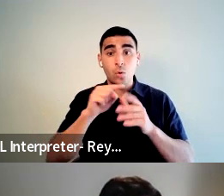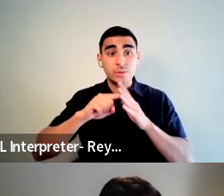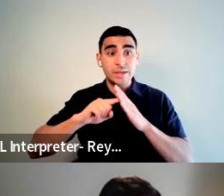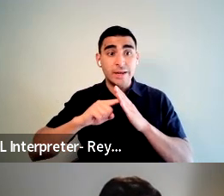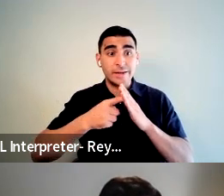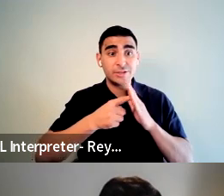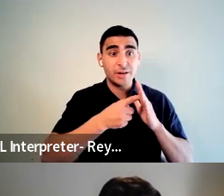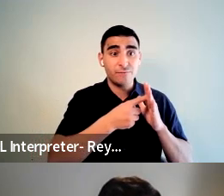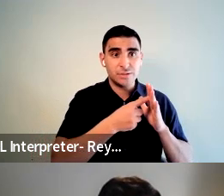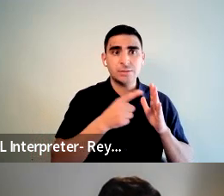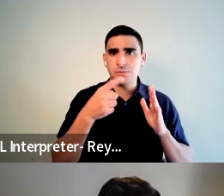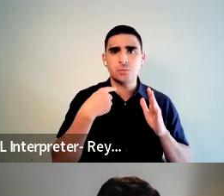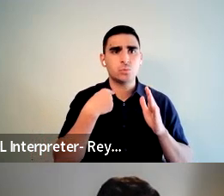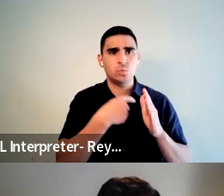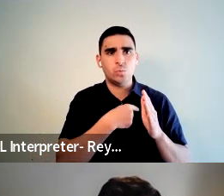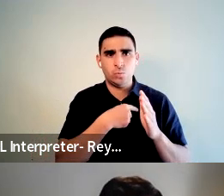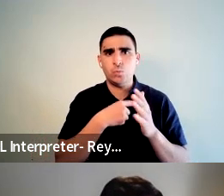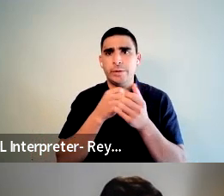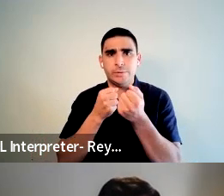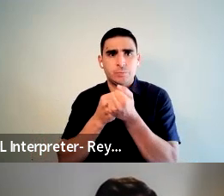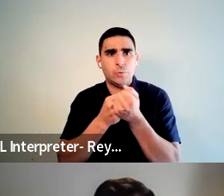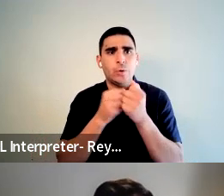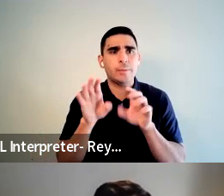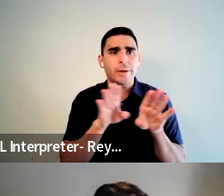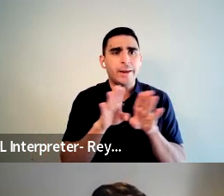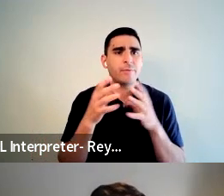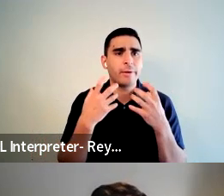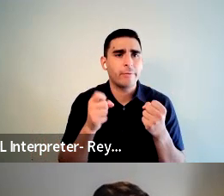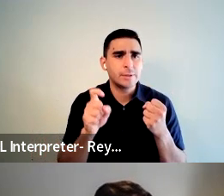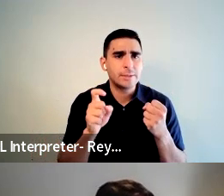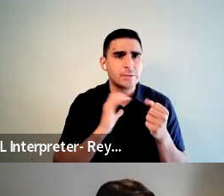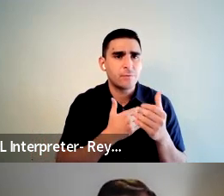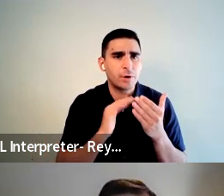we need in order to better support the behavioral health needs of our community.